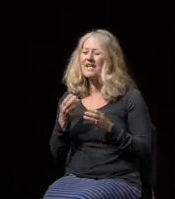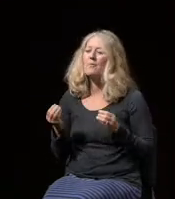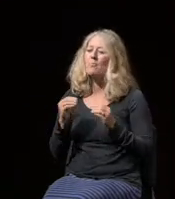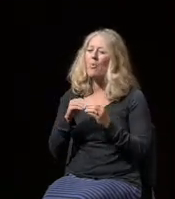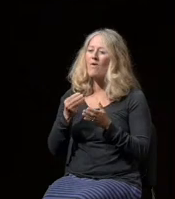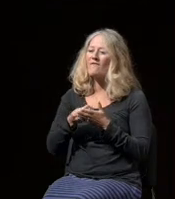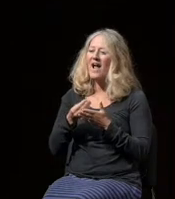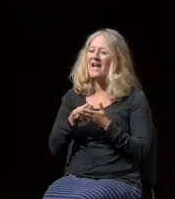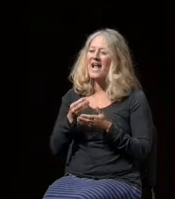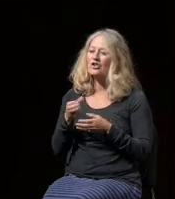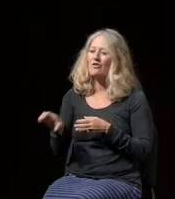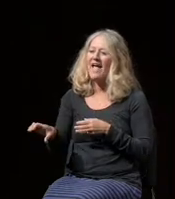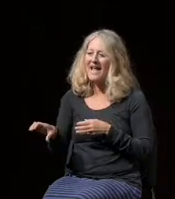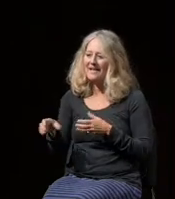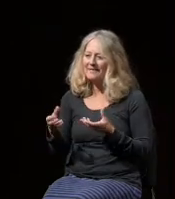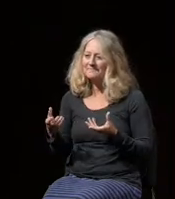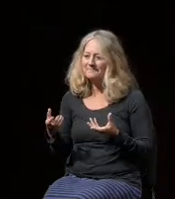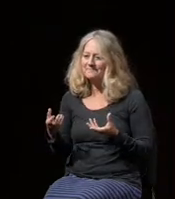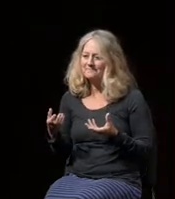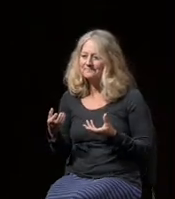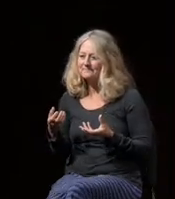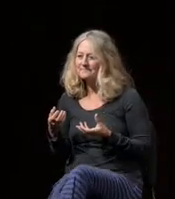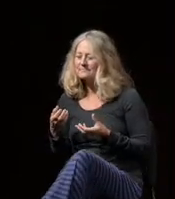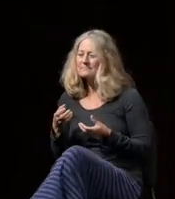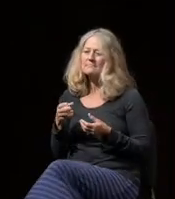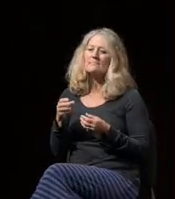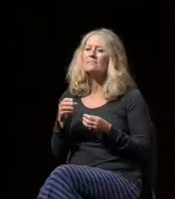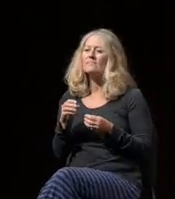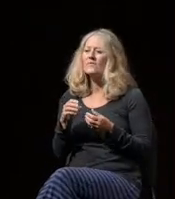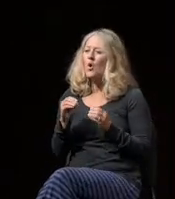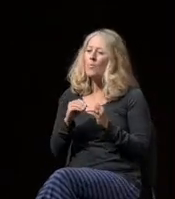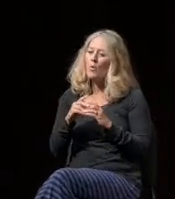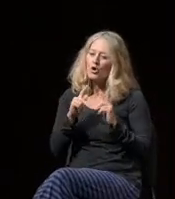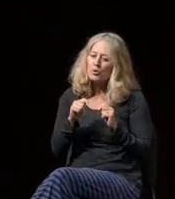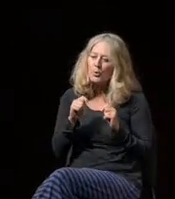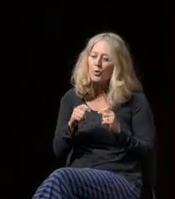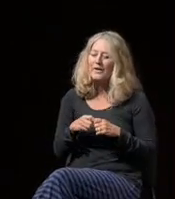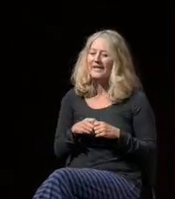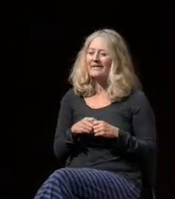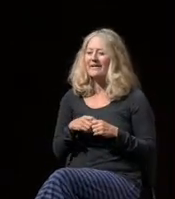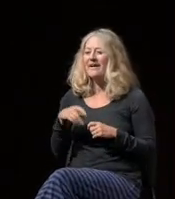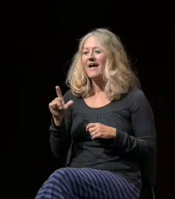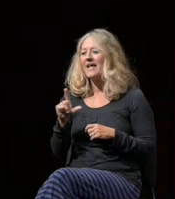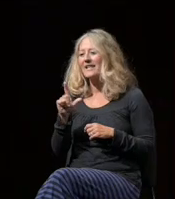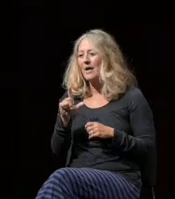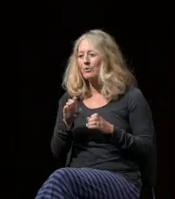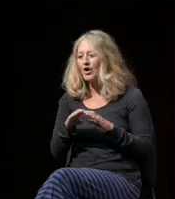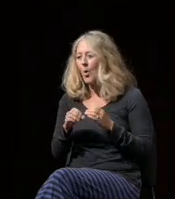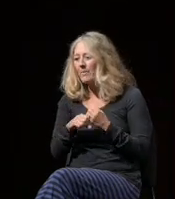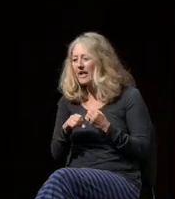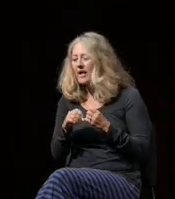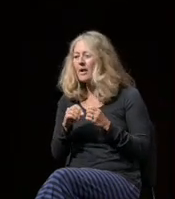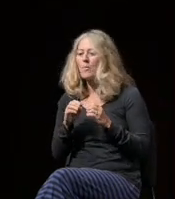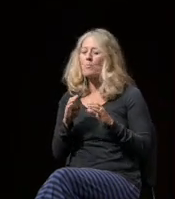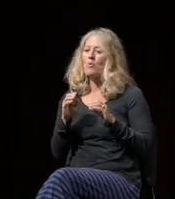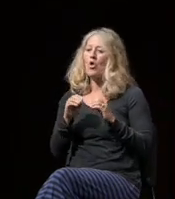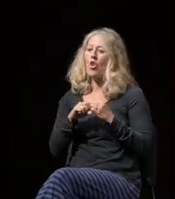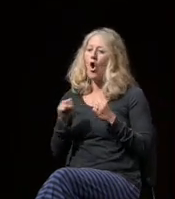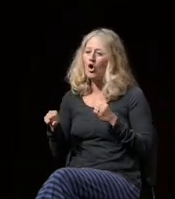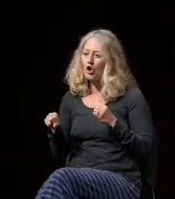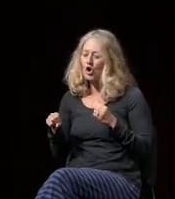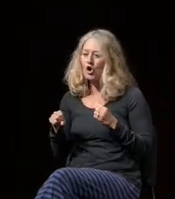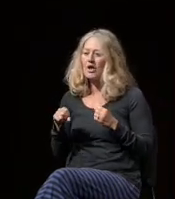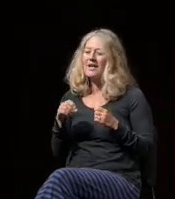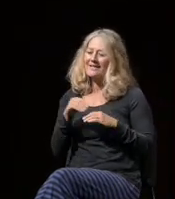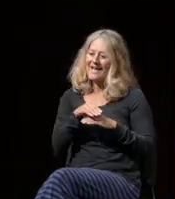aid. They need more tutoring. We need to have the library open longer. We need more counseling. Now those are